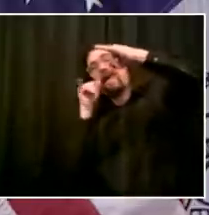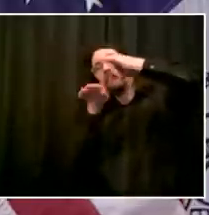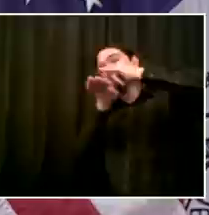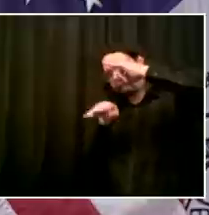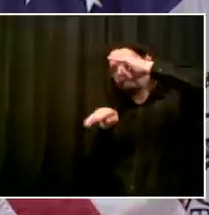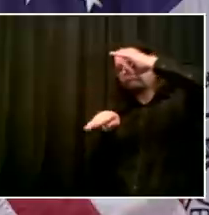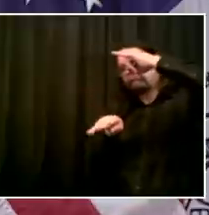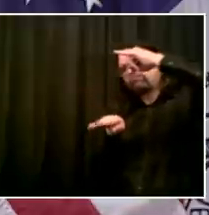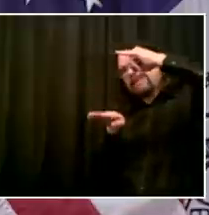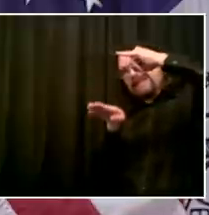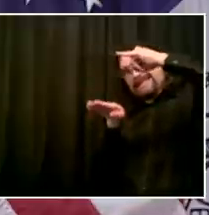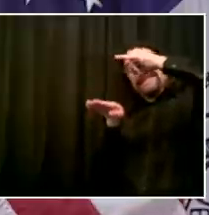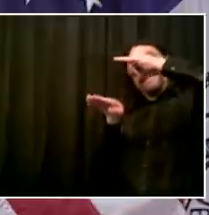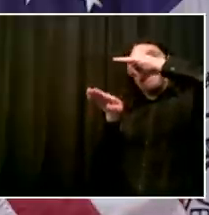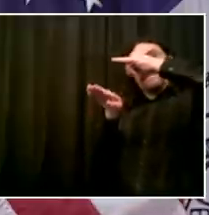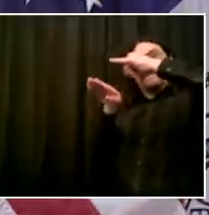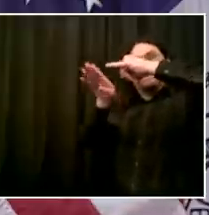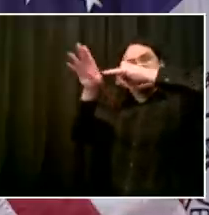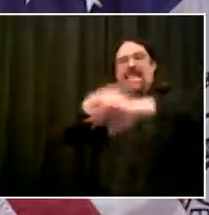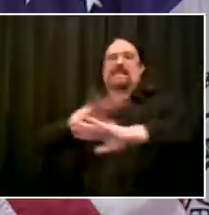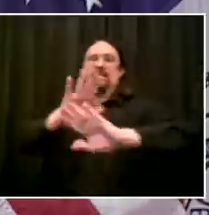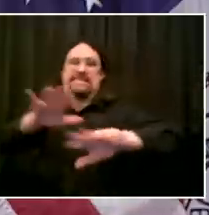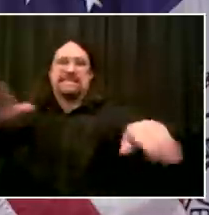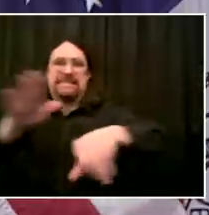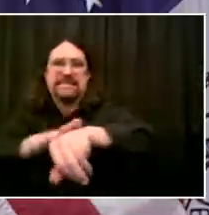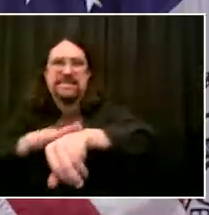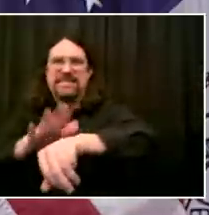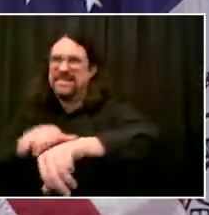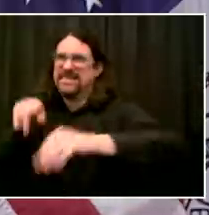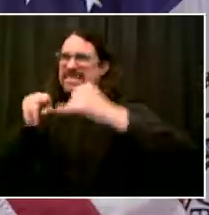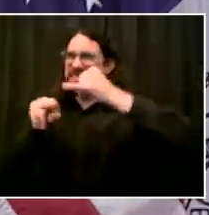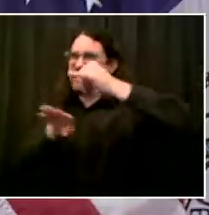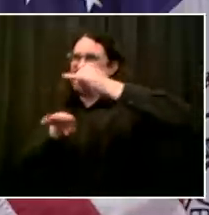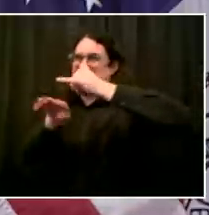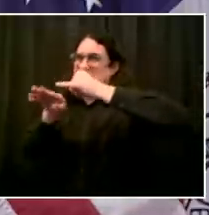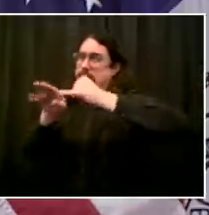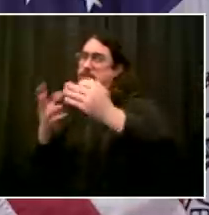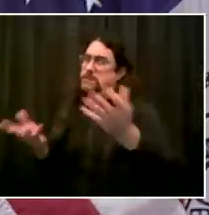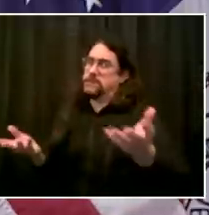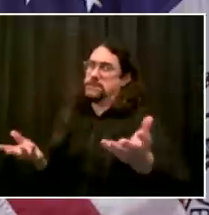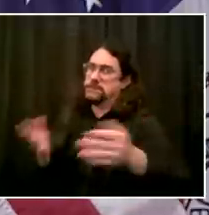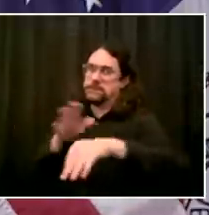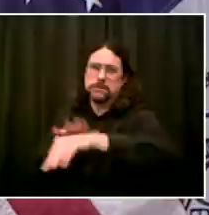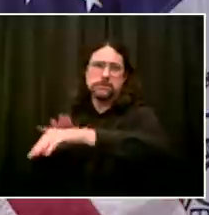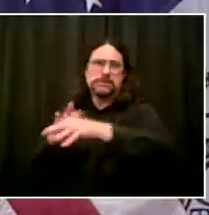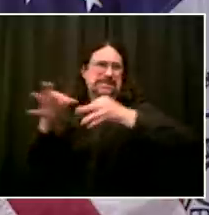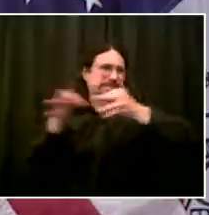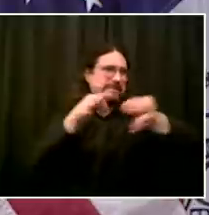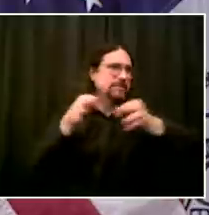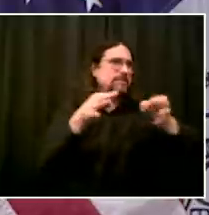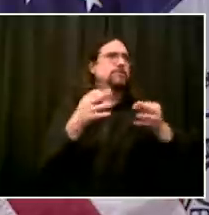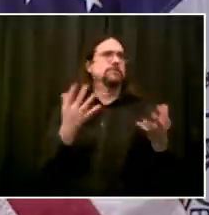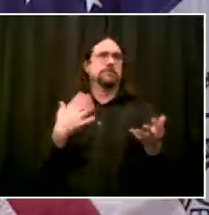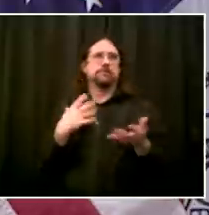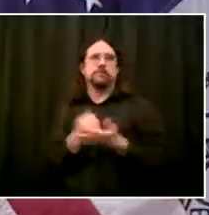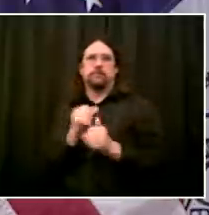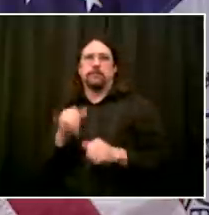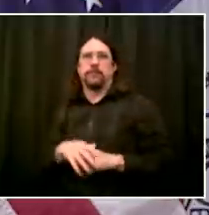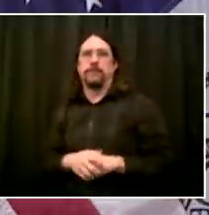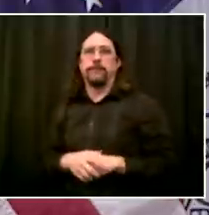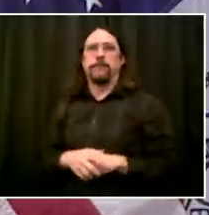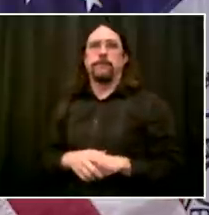Oh, hi. Good morning, Mr. Mayor. How are you? Good. How are you, Juliet? I'm fine. And thank you for the